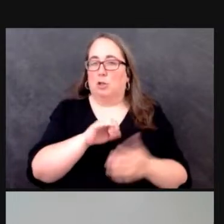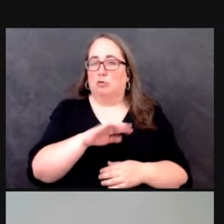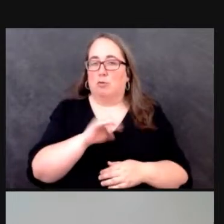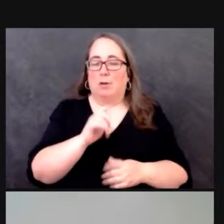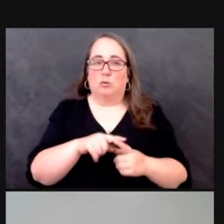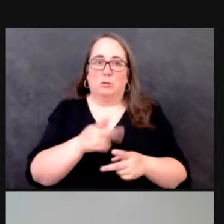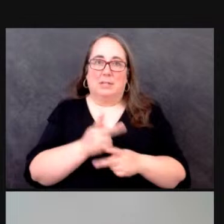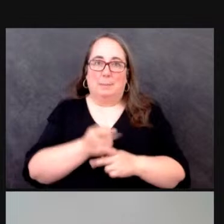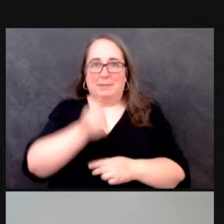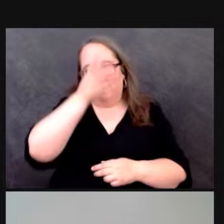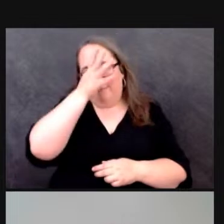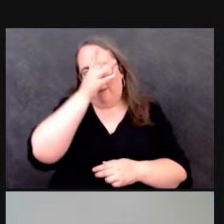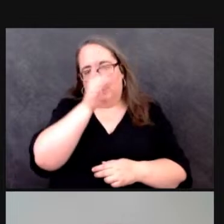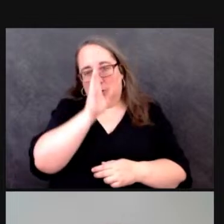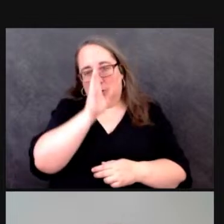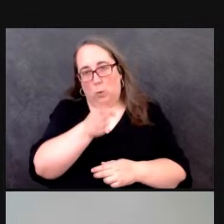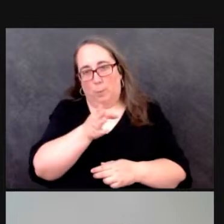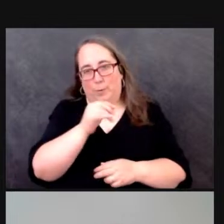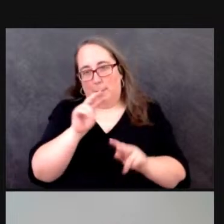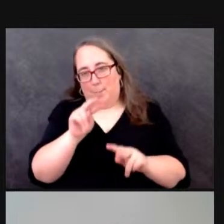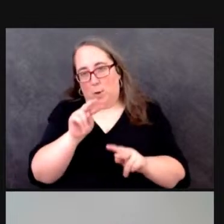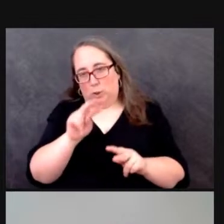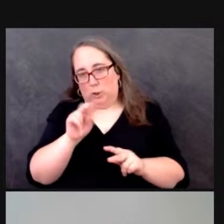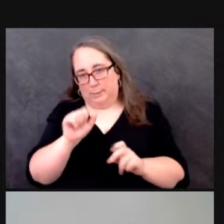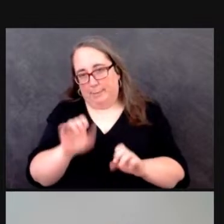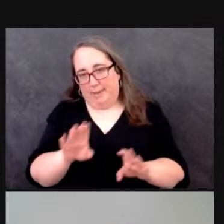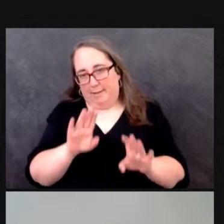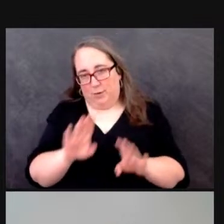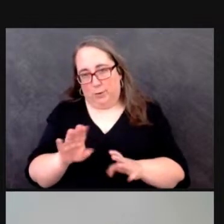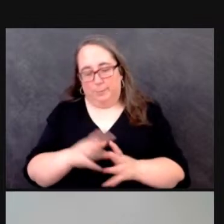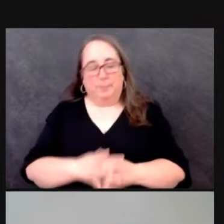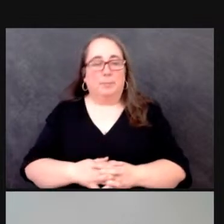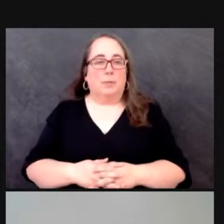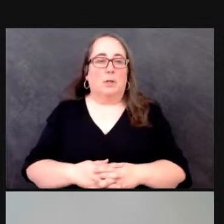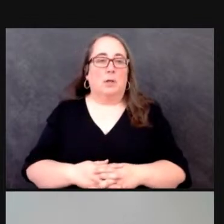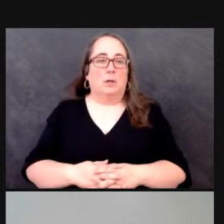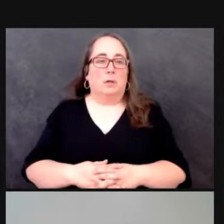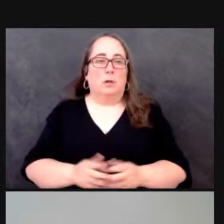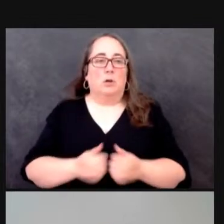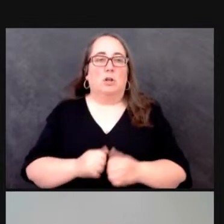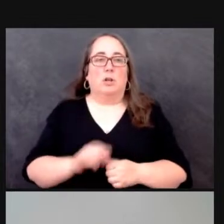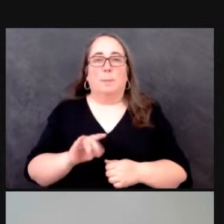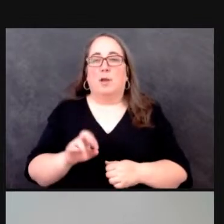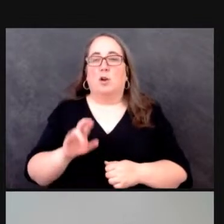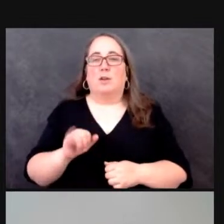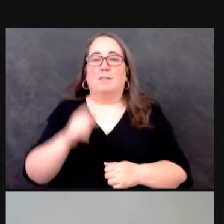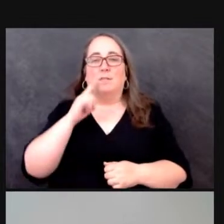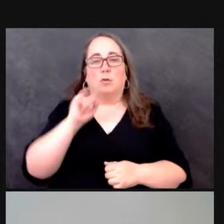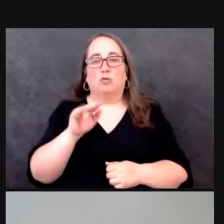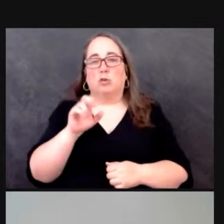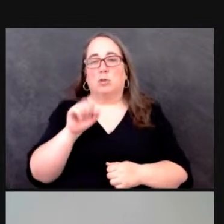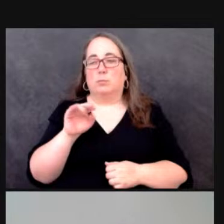his father sober and monitor his behavior. According to the biography of Junius Brutus Booth on the National Portrait Gallery's